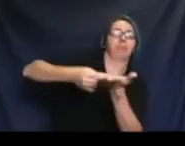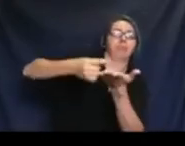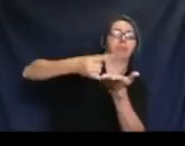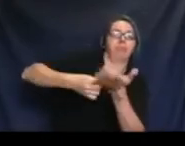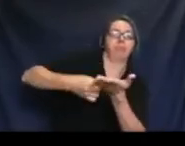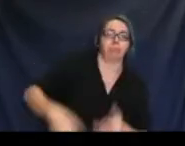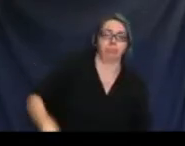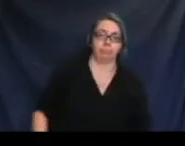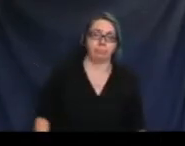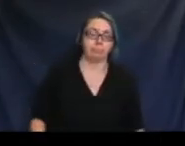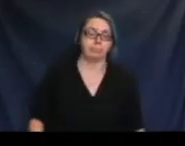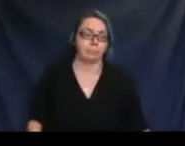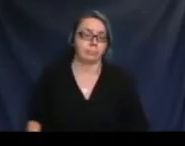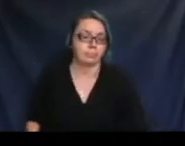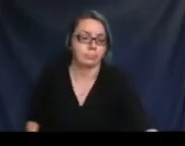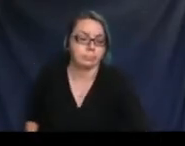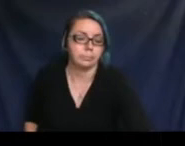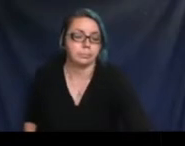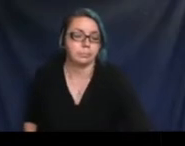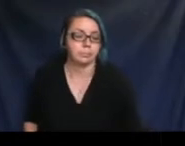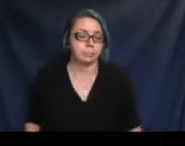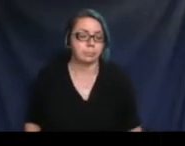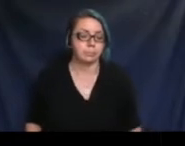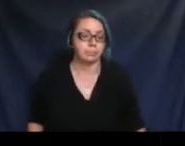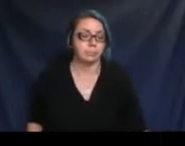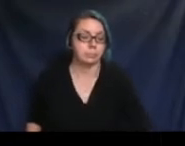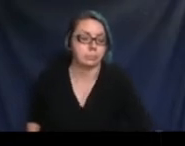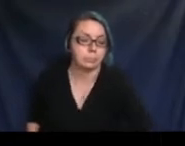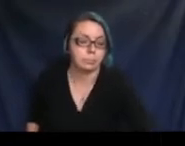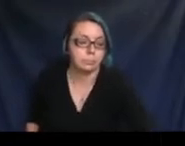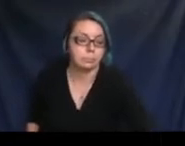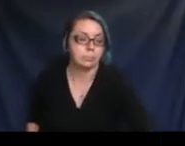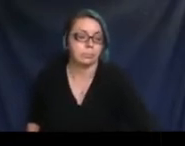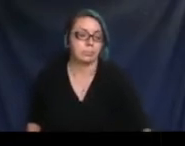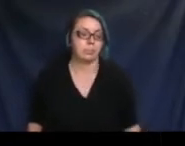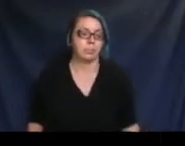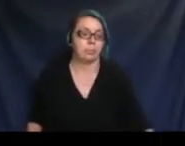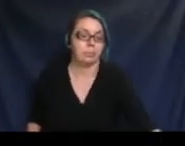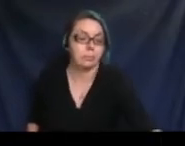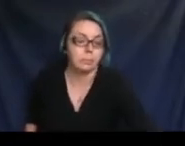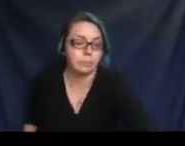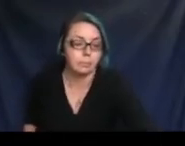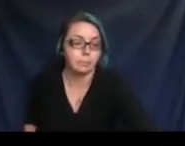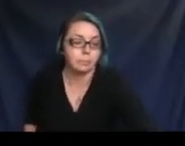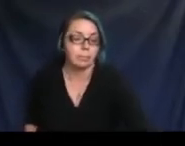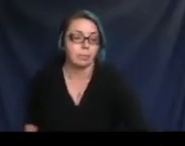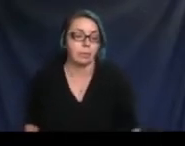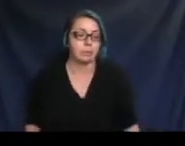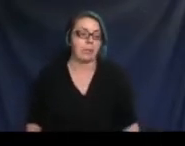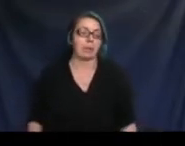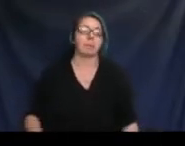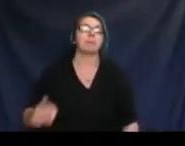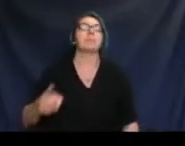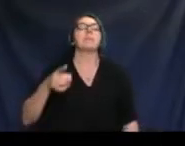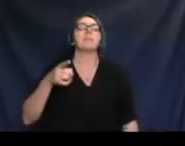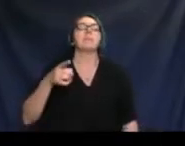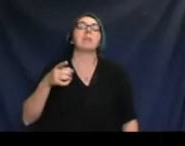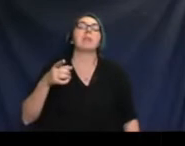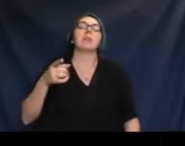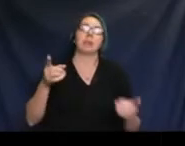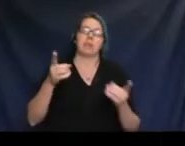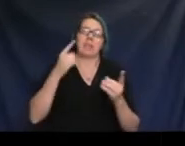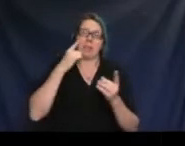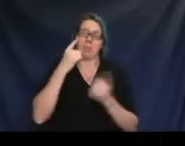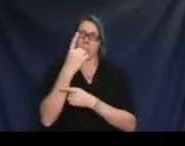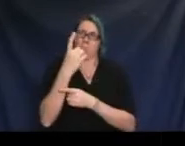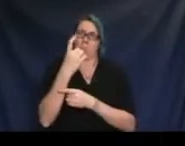Yeah, I think one more piece on the sites before we move on, and I want to open the, if we are ready to do that, which I think